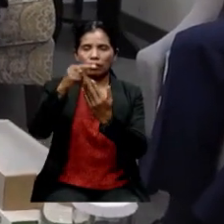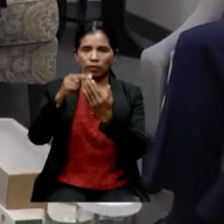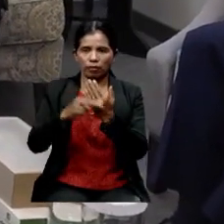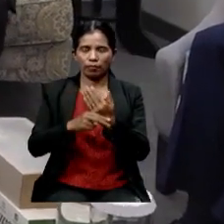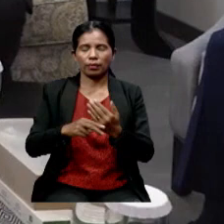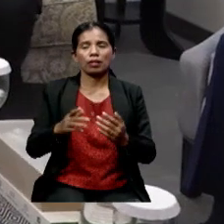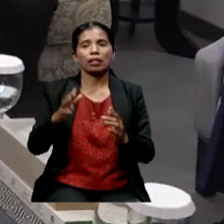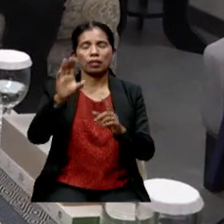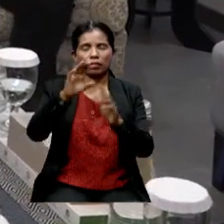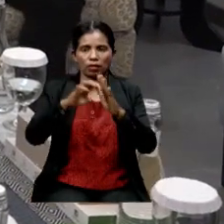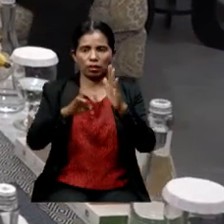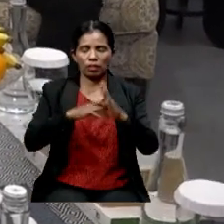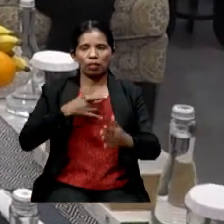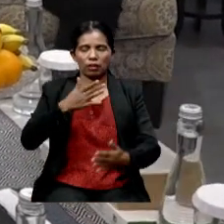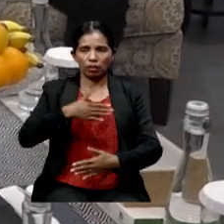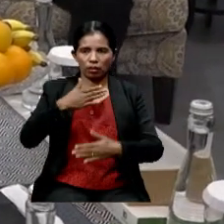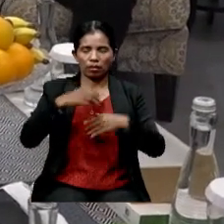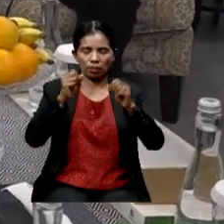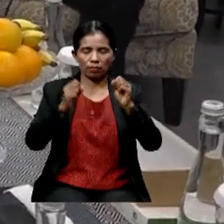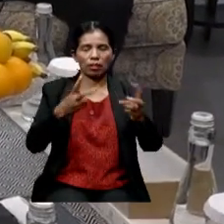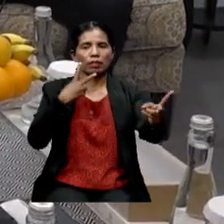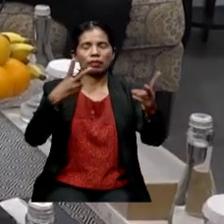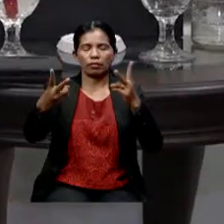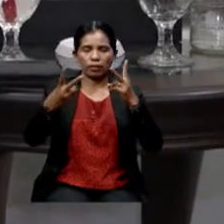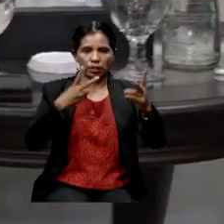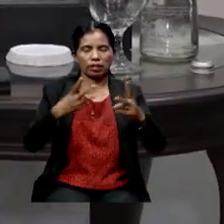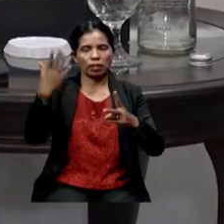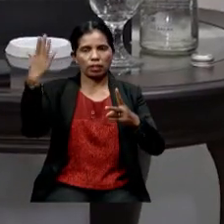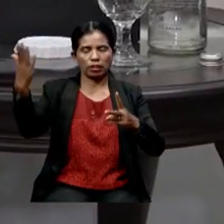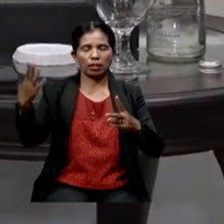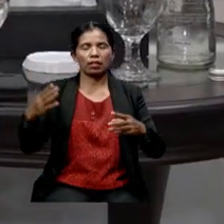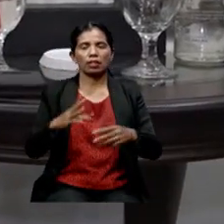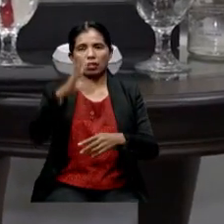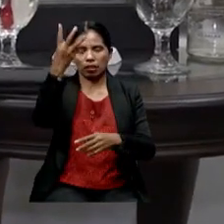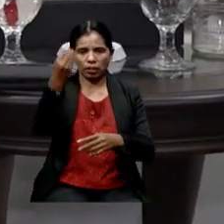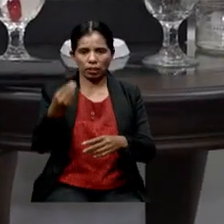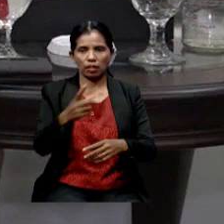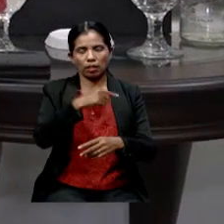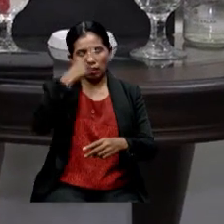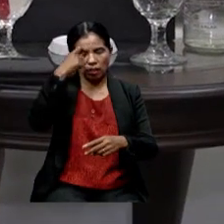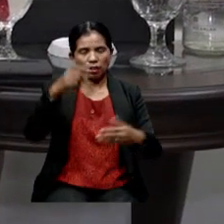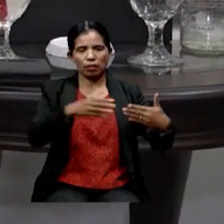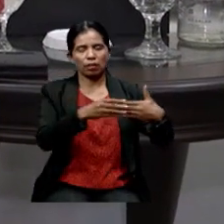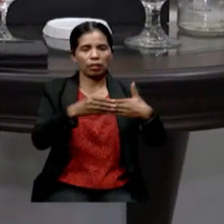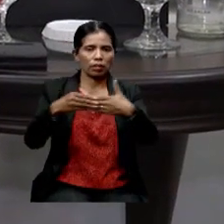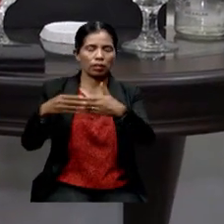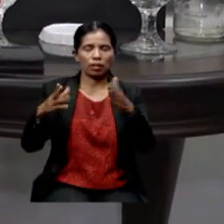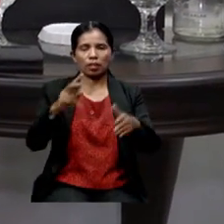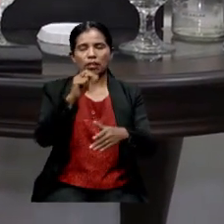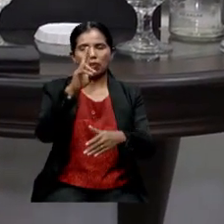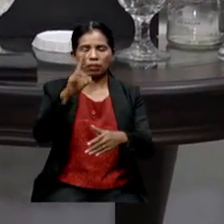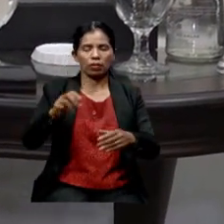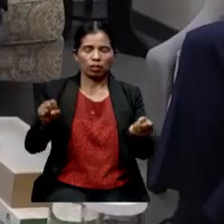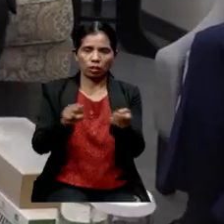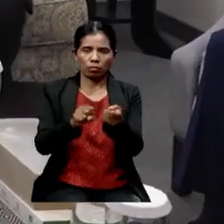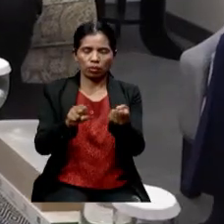senti contente tebes bela visita quartel geral Nahdlatul Ulama iha capital Jakarta tamba lideransa atual en union